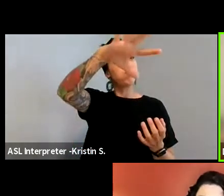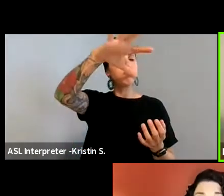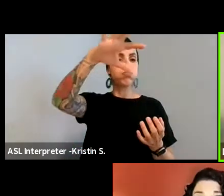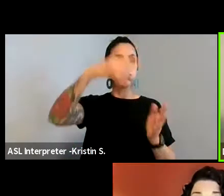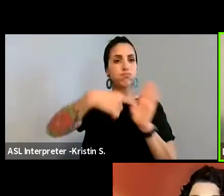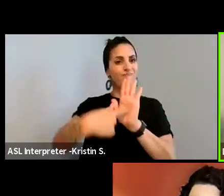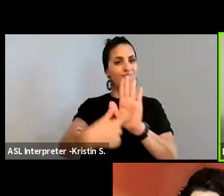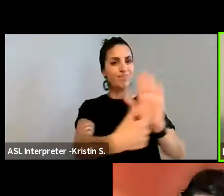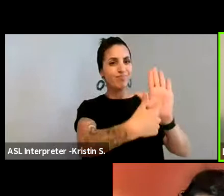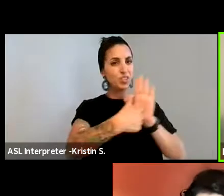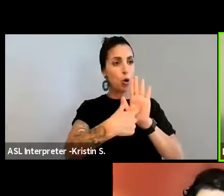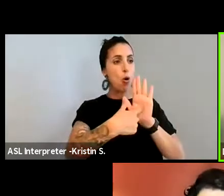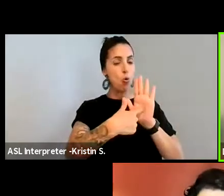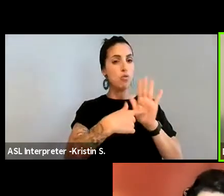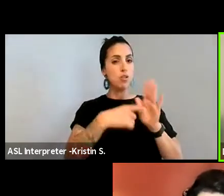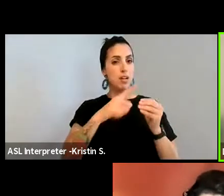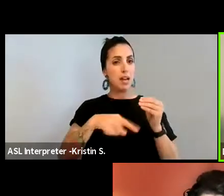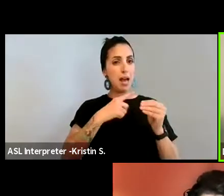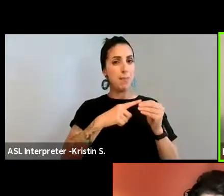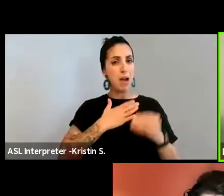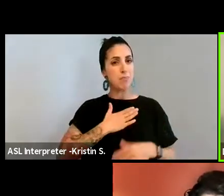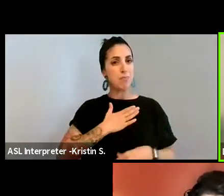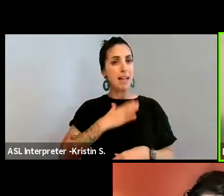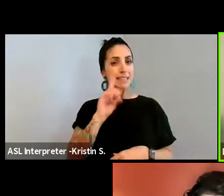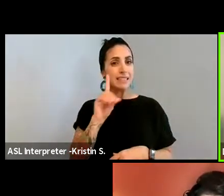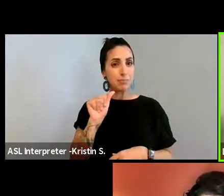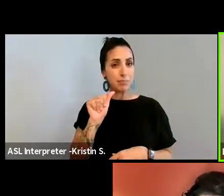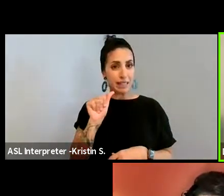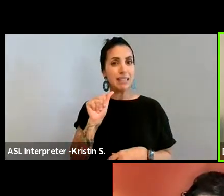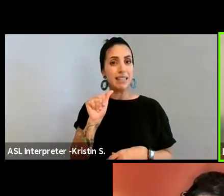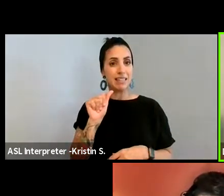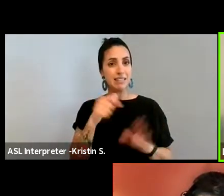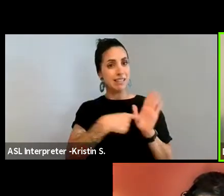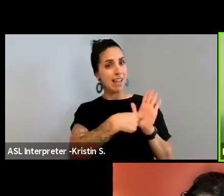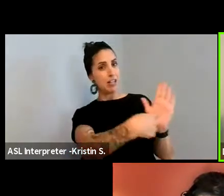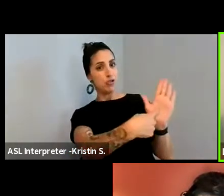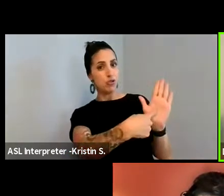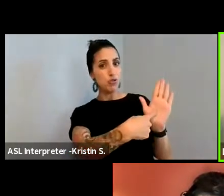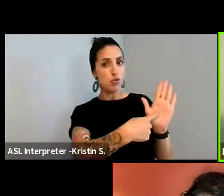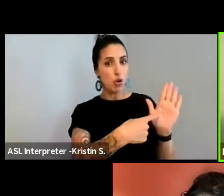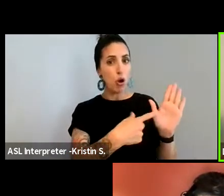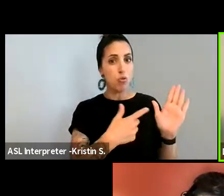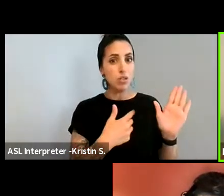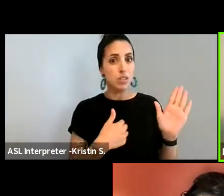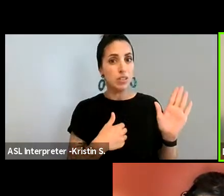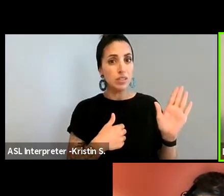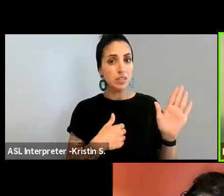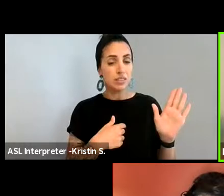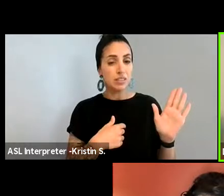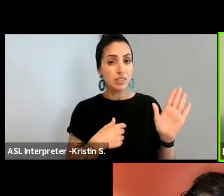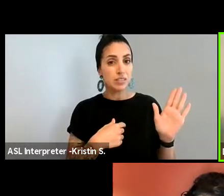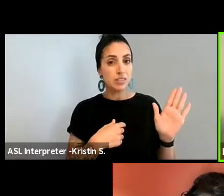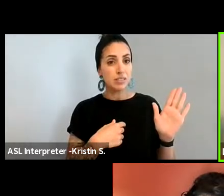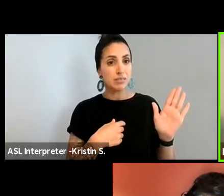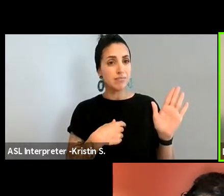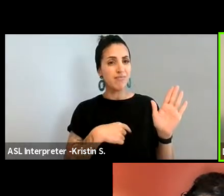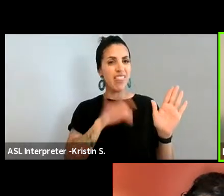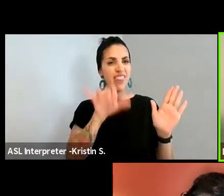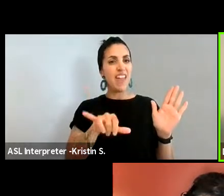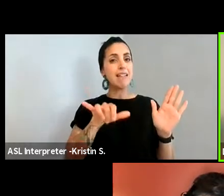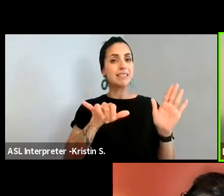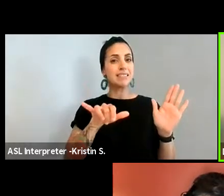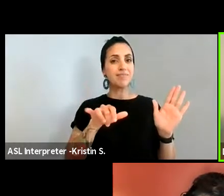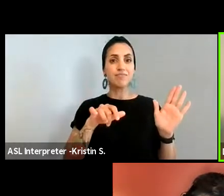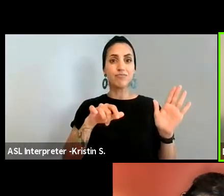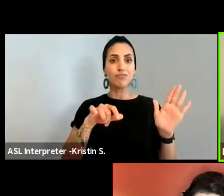visibility, and also as a director and producer, ensure that when I'm producing something, that diversity and visibility